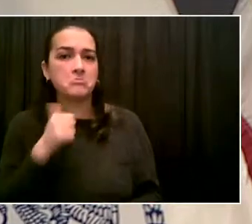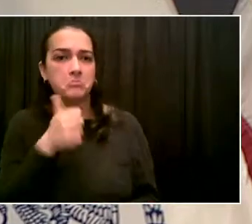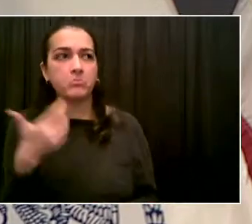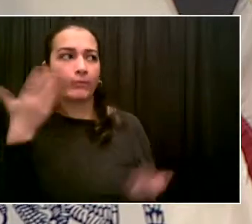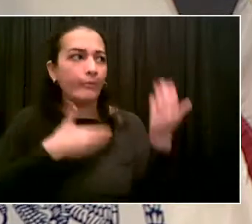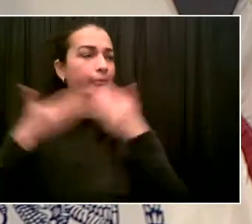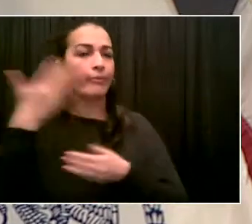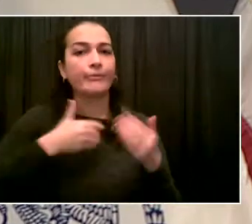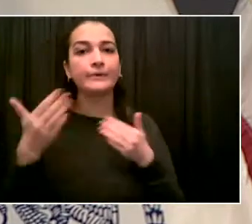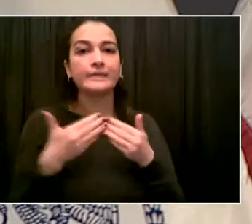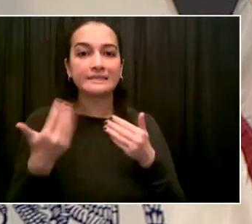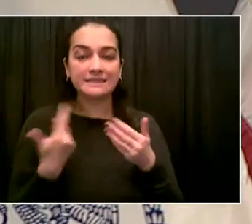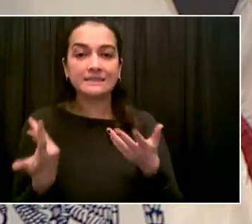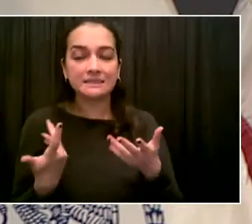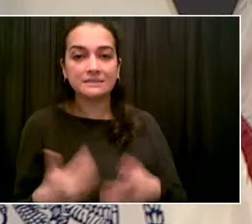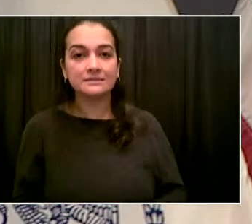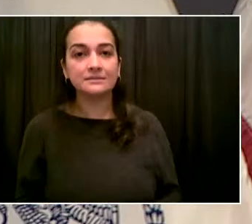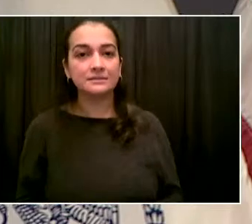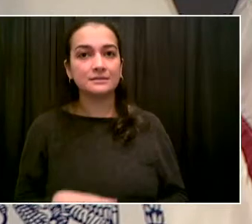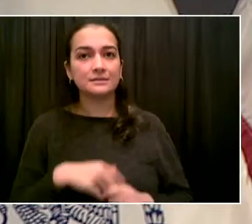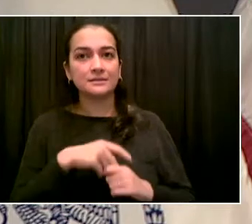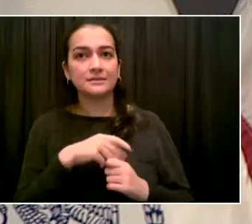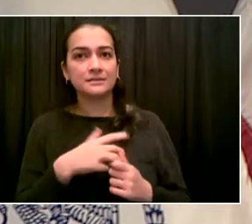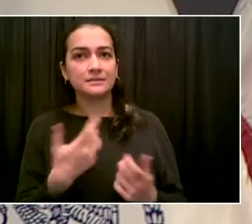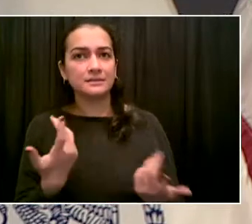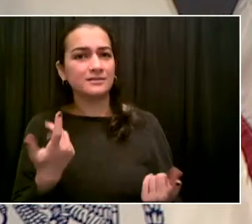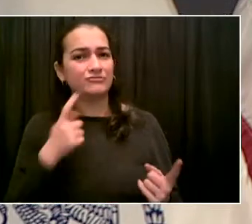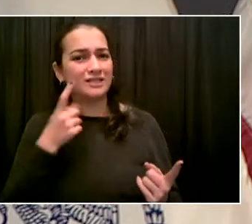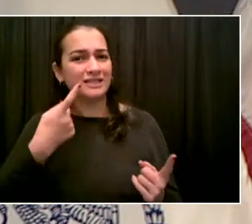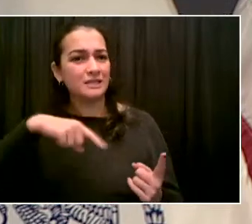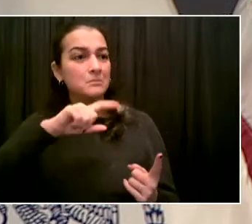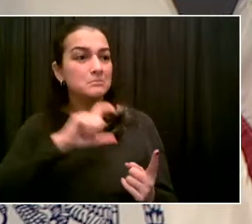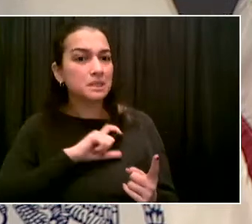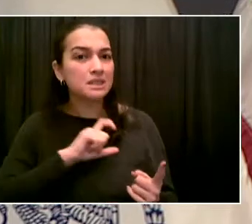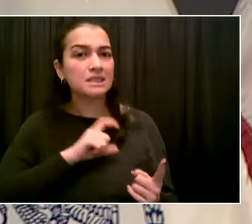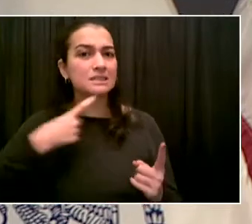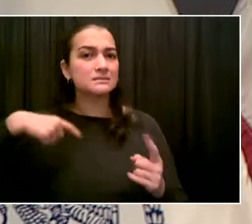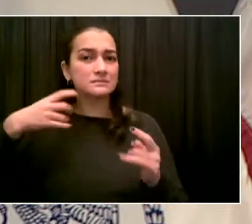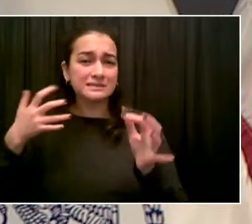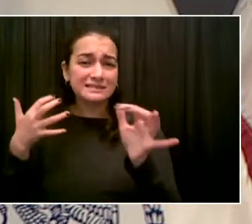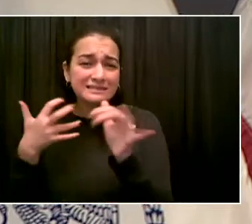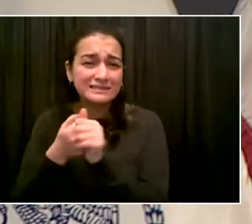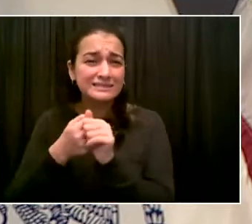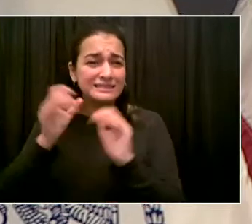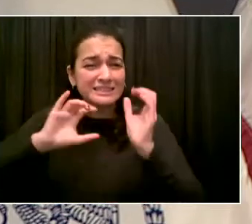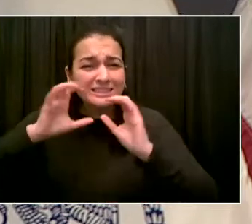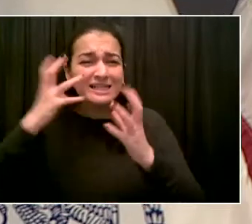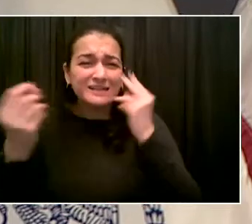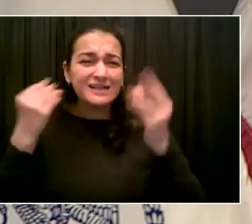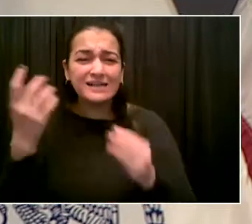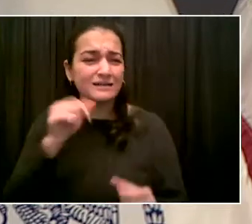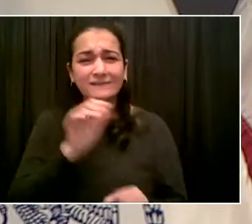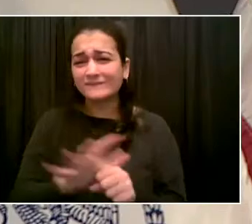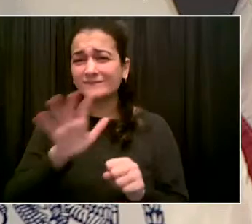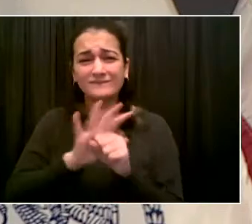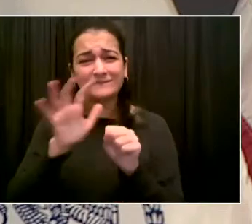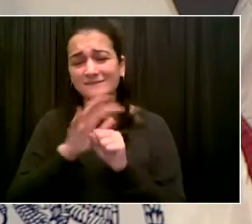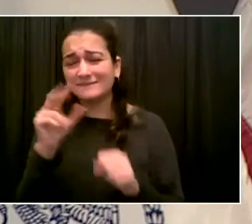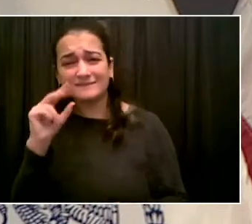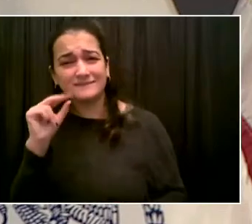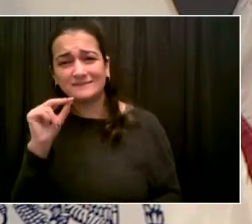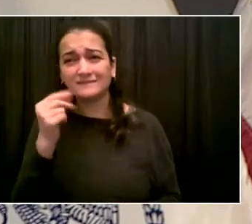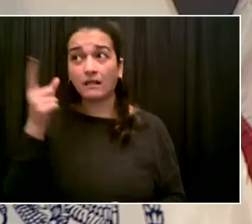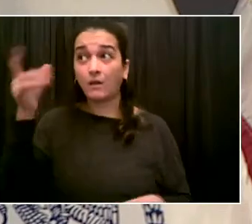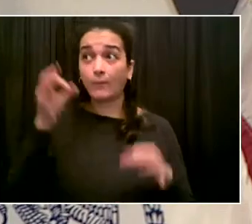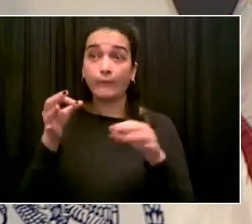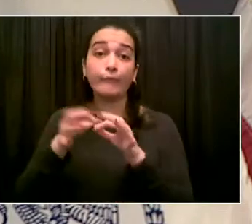small crimes or graffiti and vandalism could prevent violence and greater crimes. Well, first of Do all, you think there's a relationship at all? look,